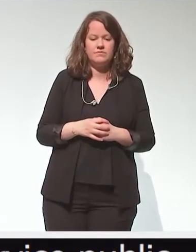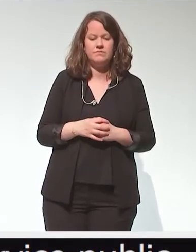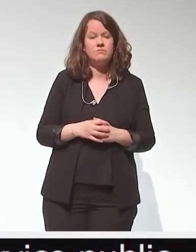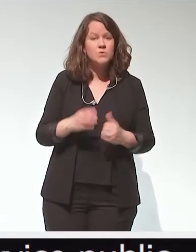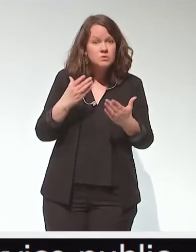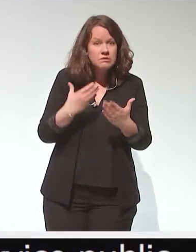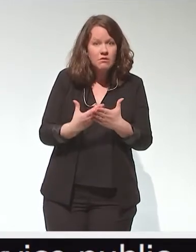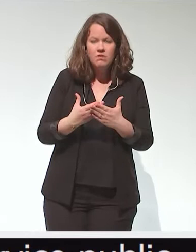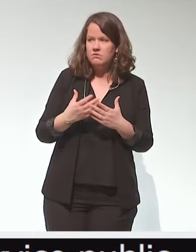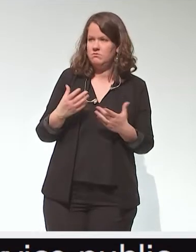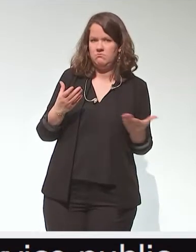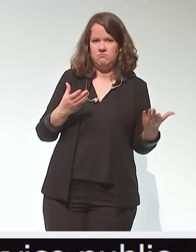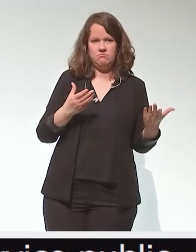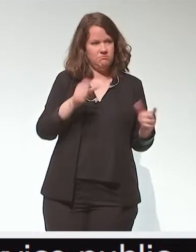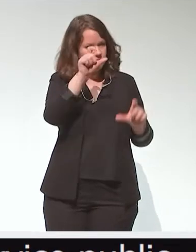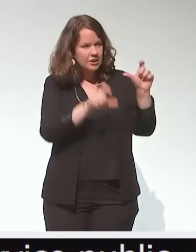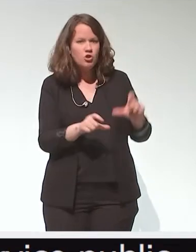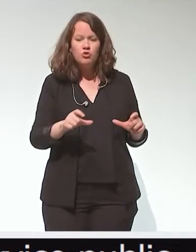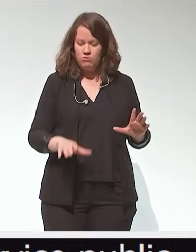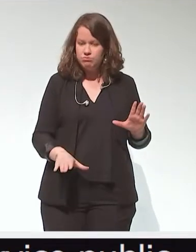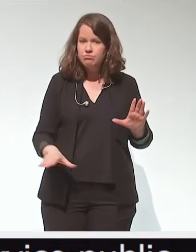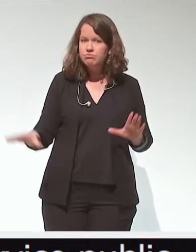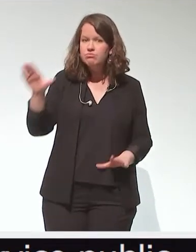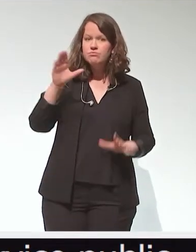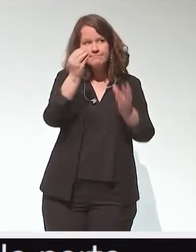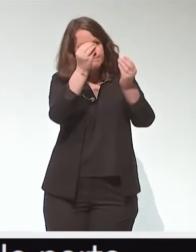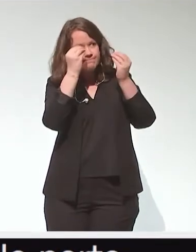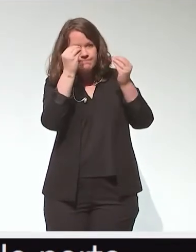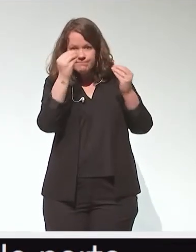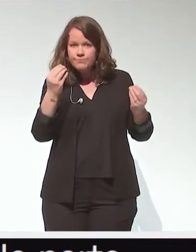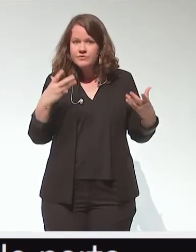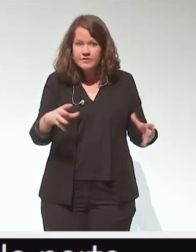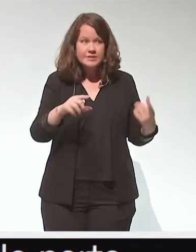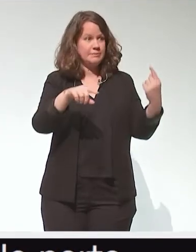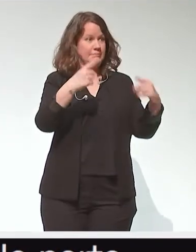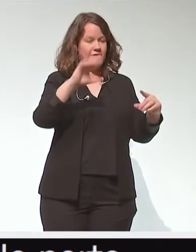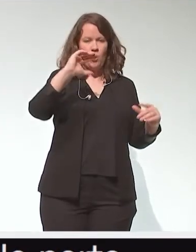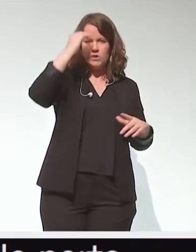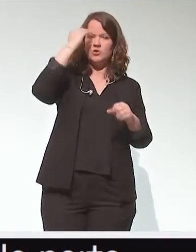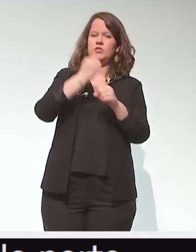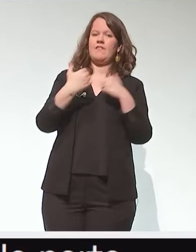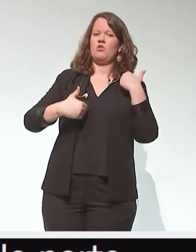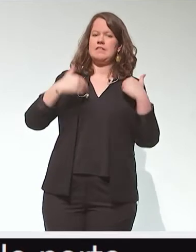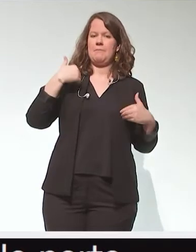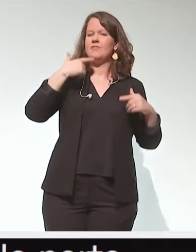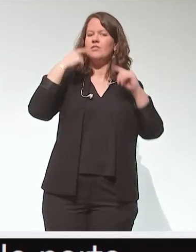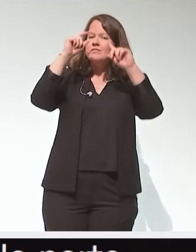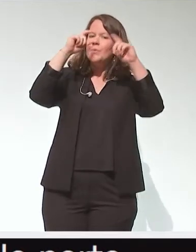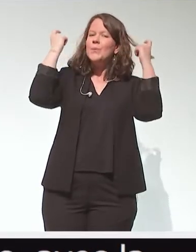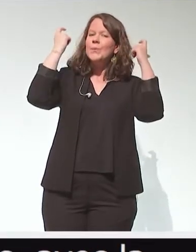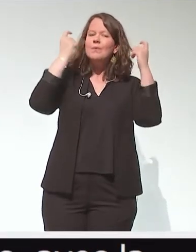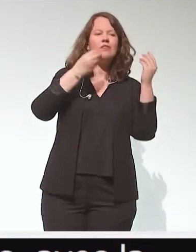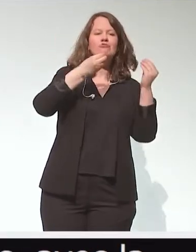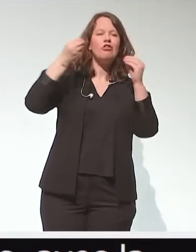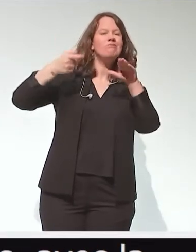particular who need support throughout their schooling. Now, recognition of their status